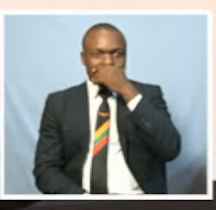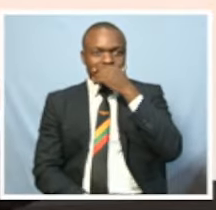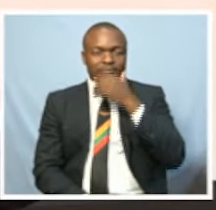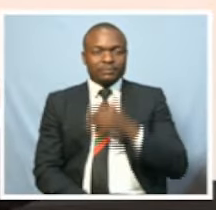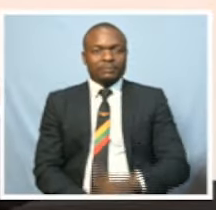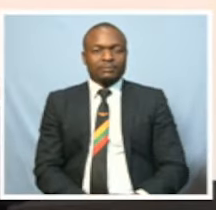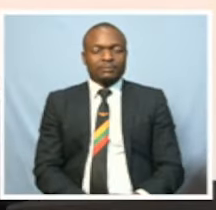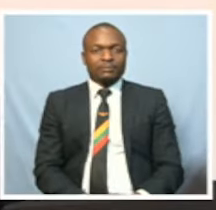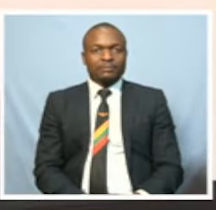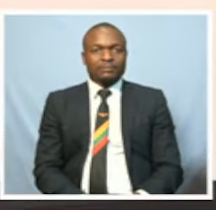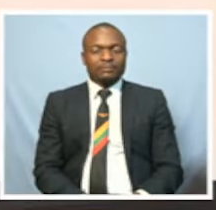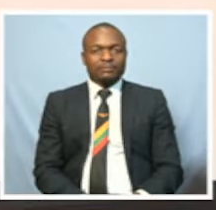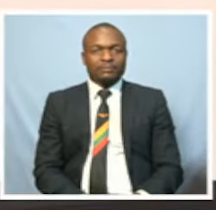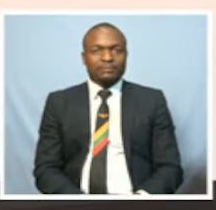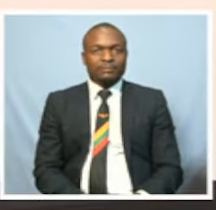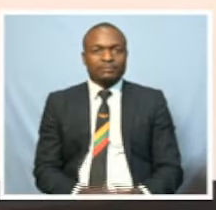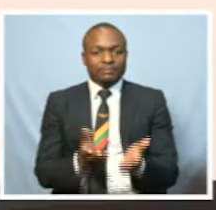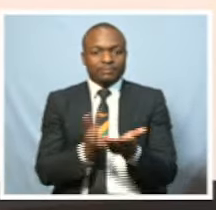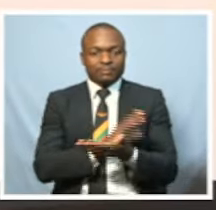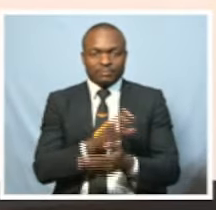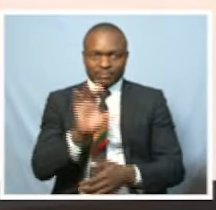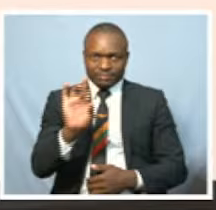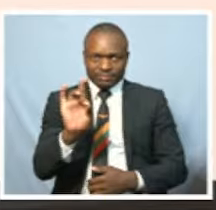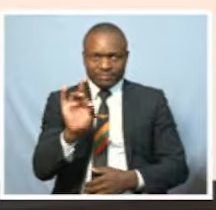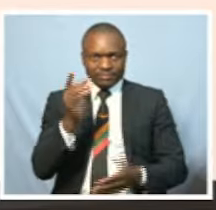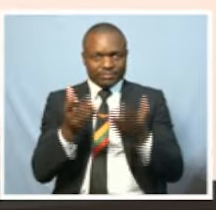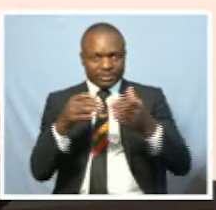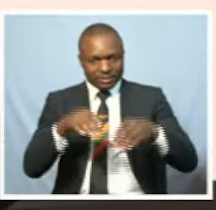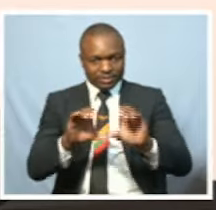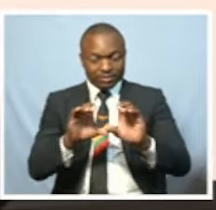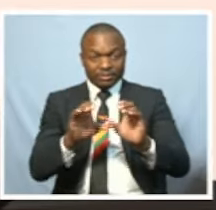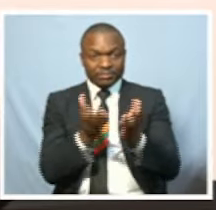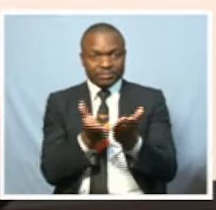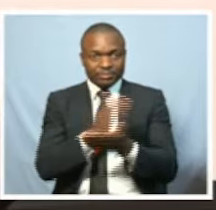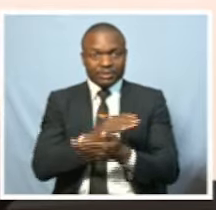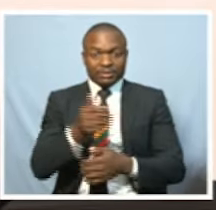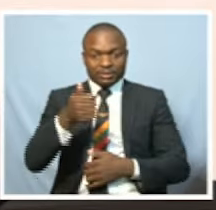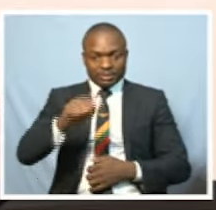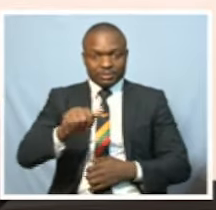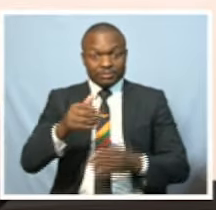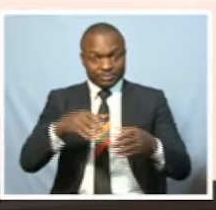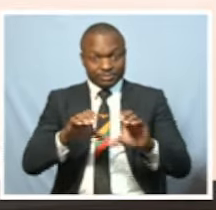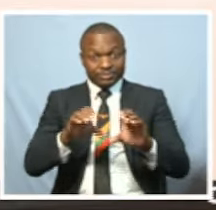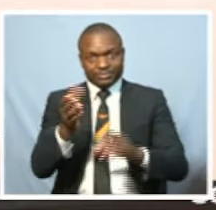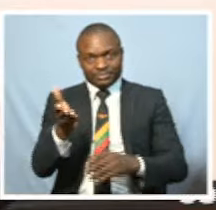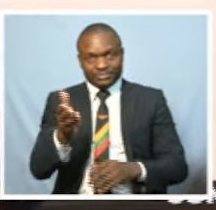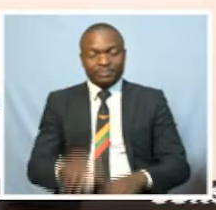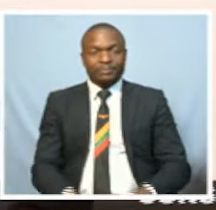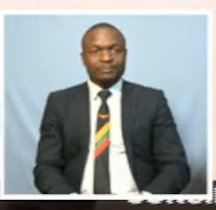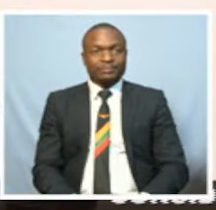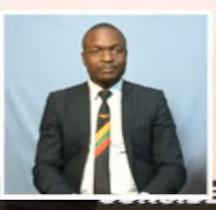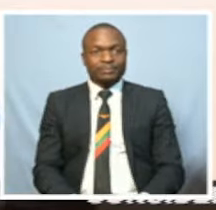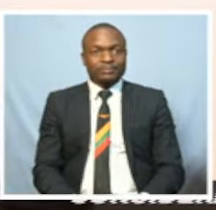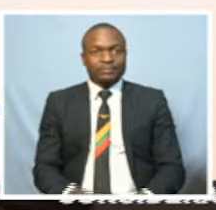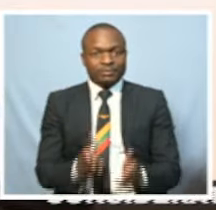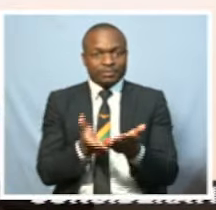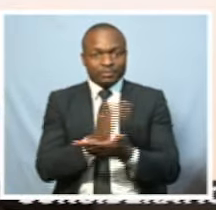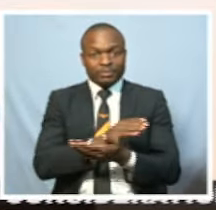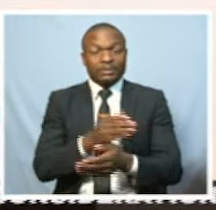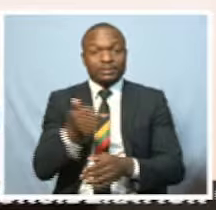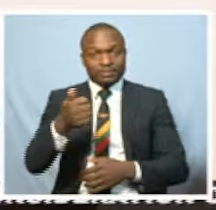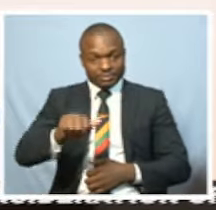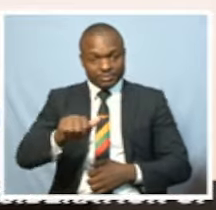I was at page 8, Chair. Maybe I proceed to page 10. Go ahead. Page 10